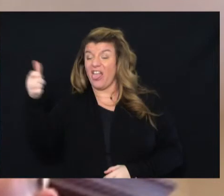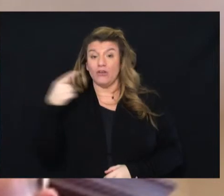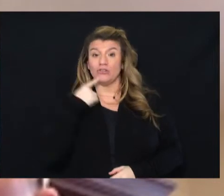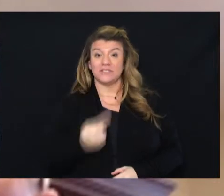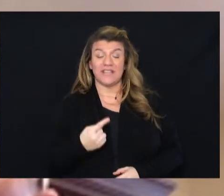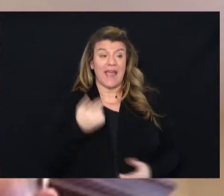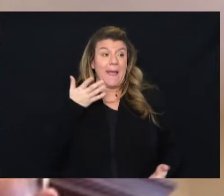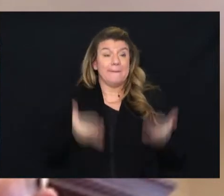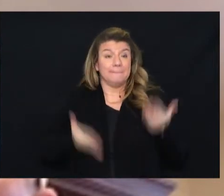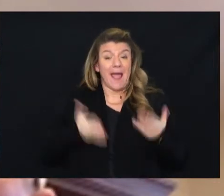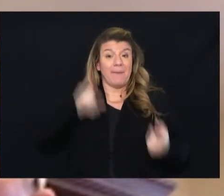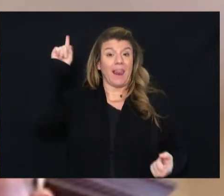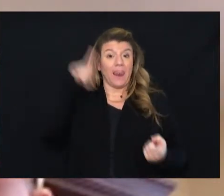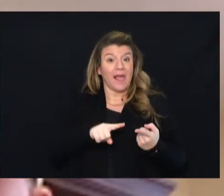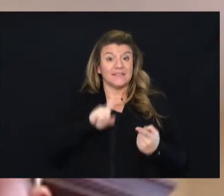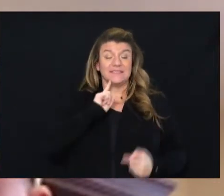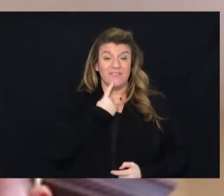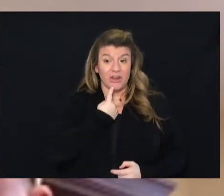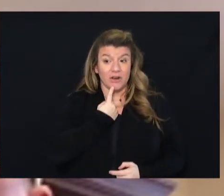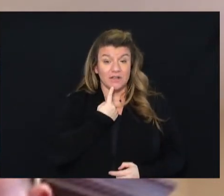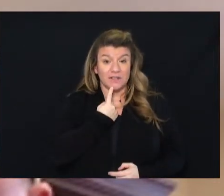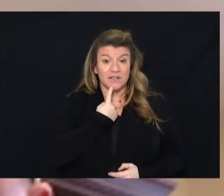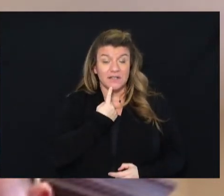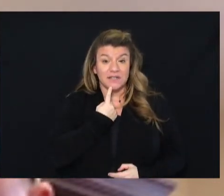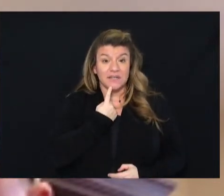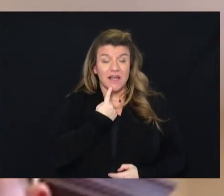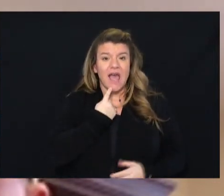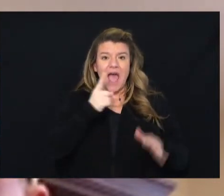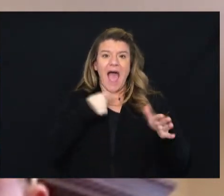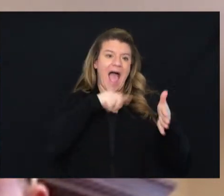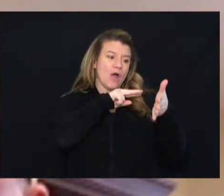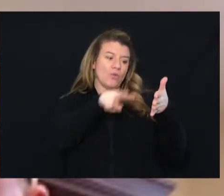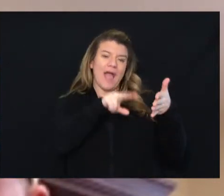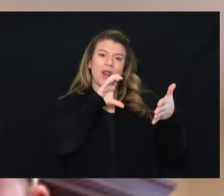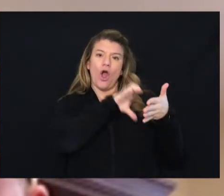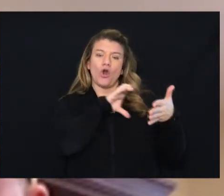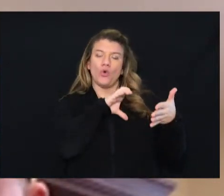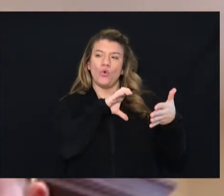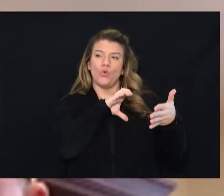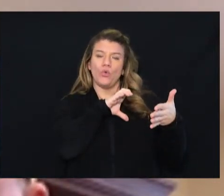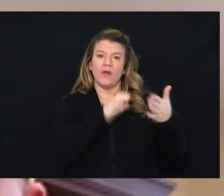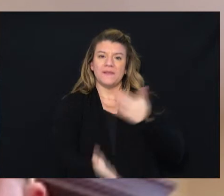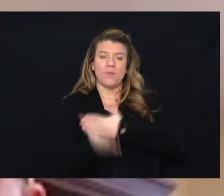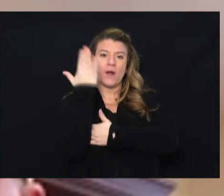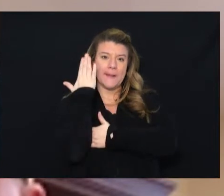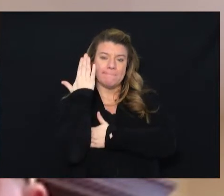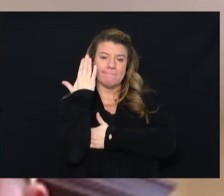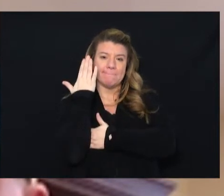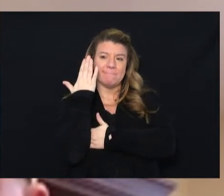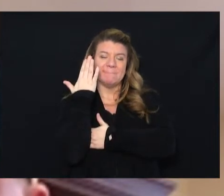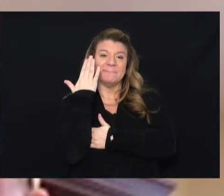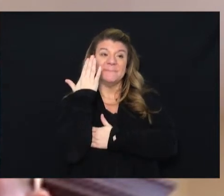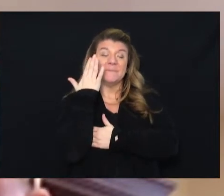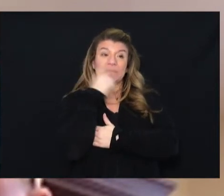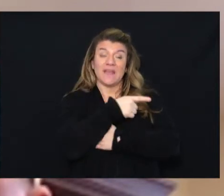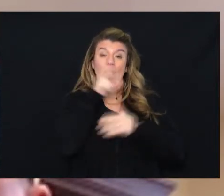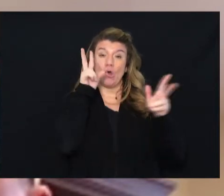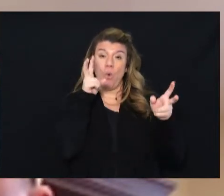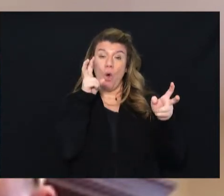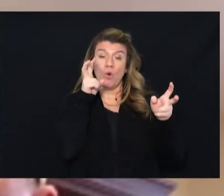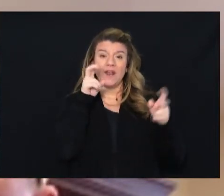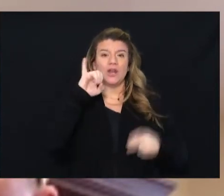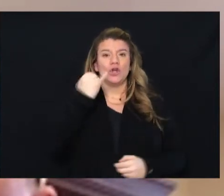that it may be less severe. I read an article this morning that quoted